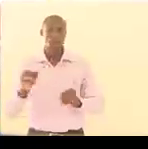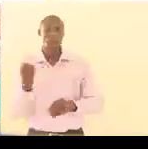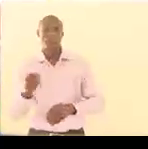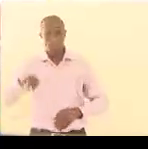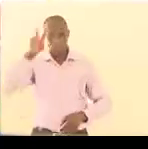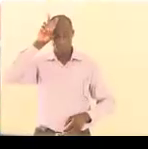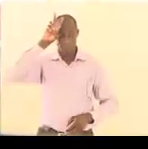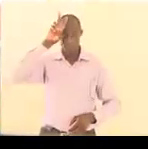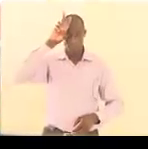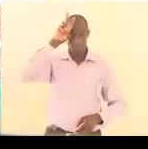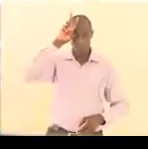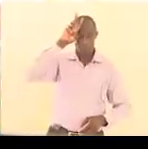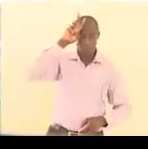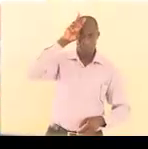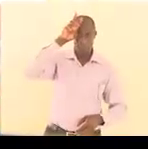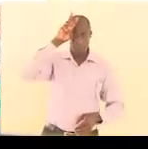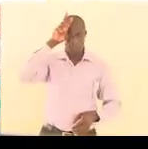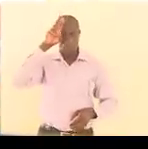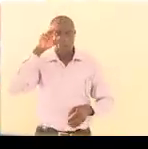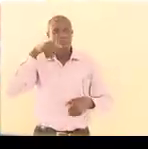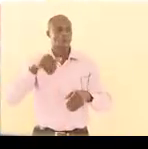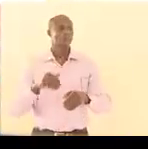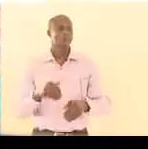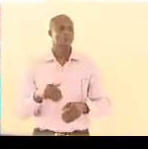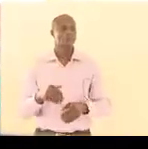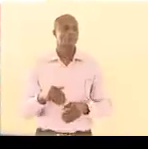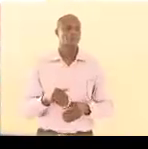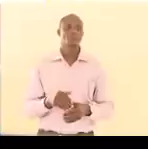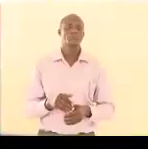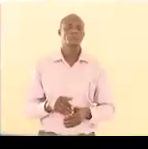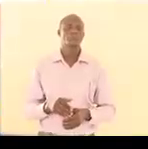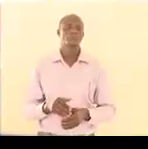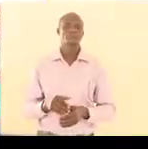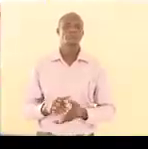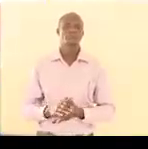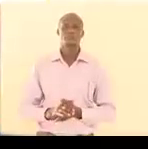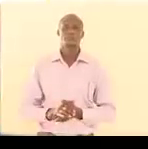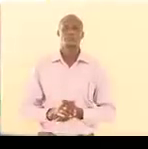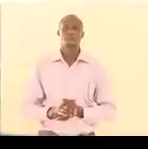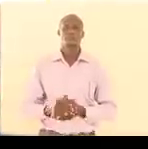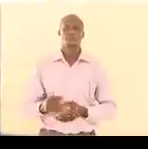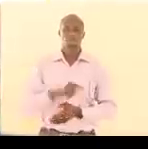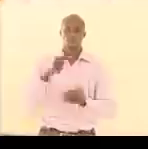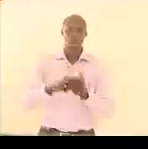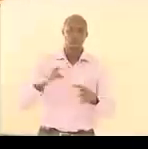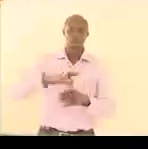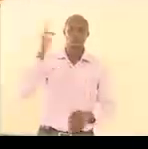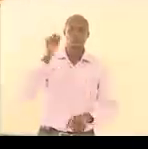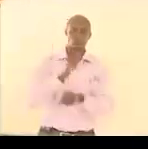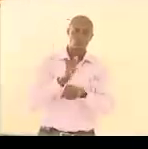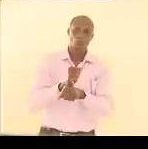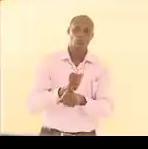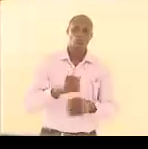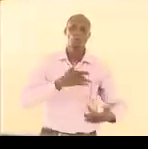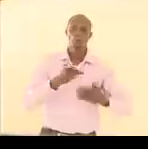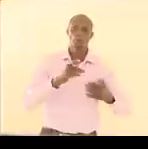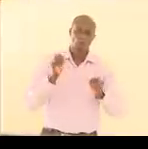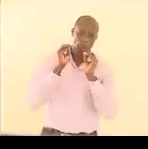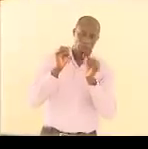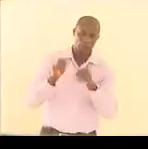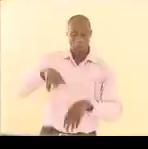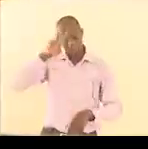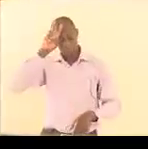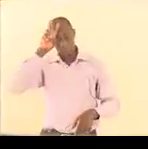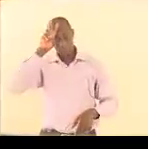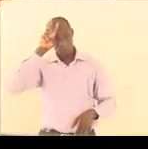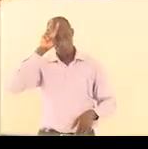Teaching the ignorant. Praying the living and the dead. Praying for the living and the dead. Those are the spiritual works of mercy. Yes, sir. I also said